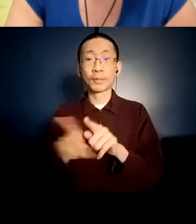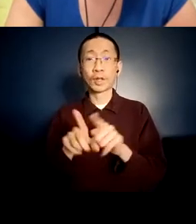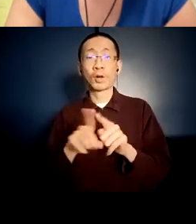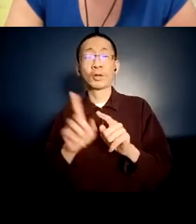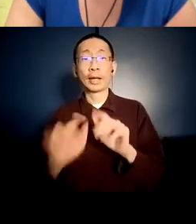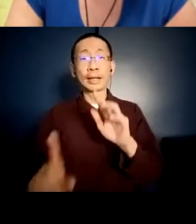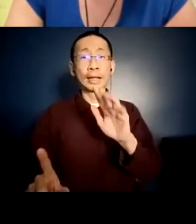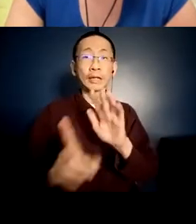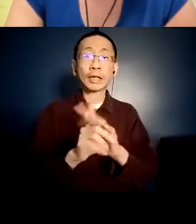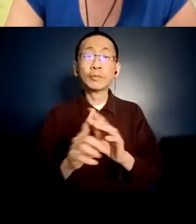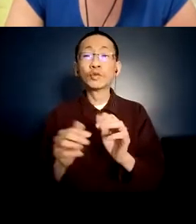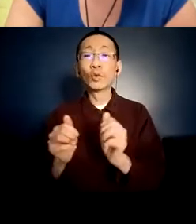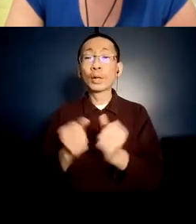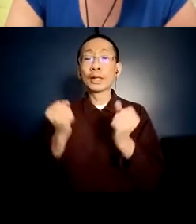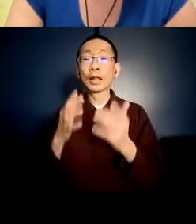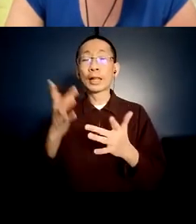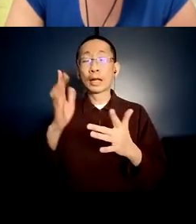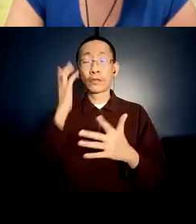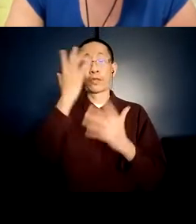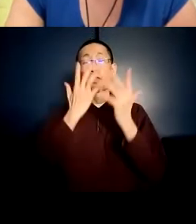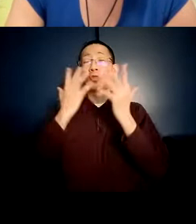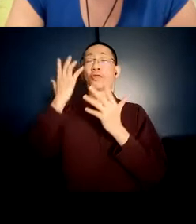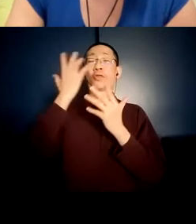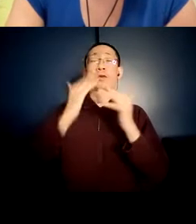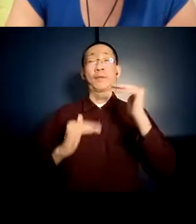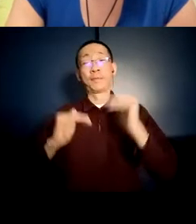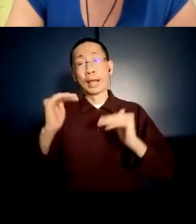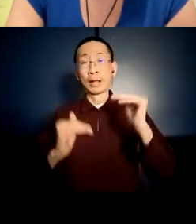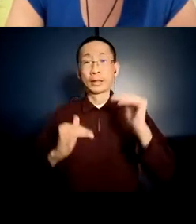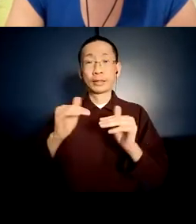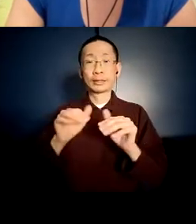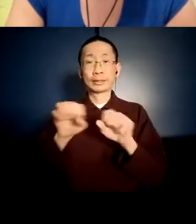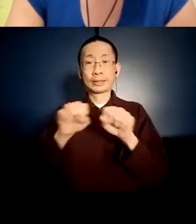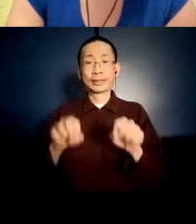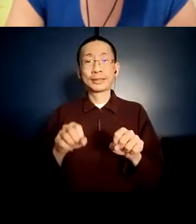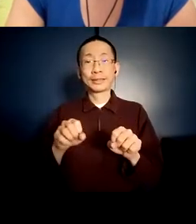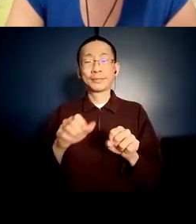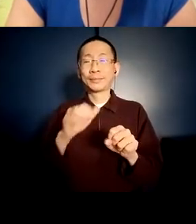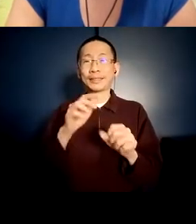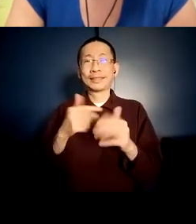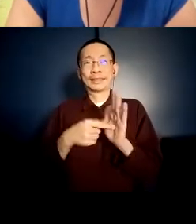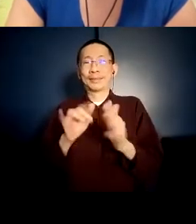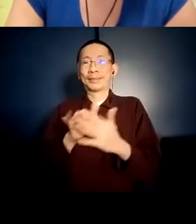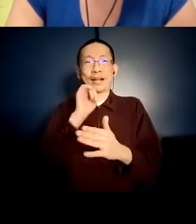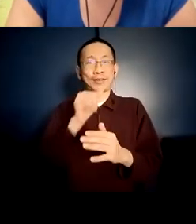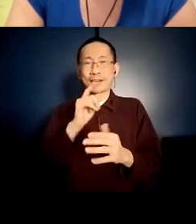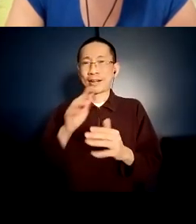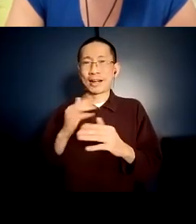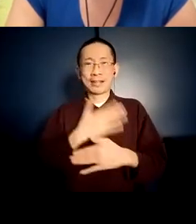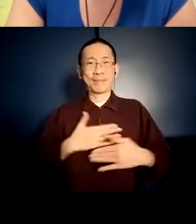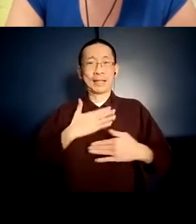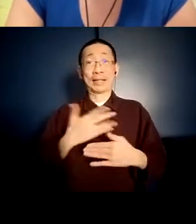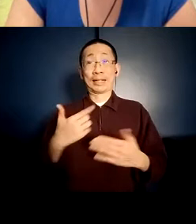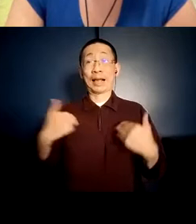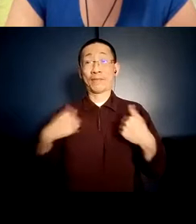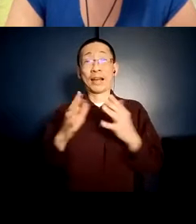along with a lot of dizziness and balance symptoms that are really unpleasant. I've had a lot of surgeries